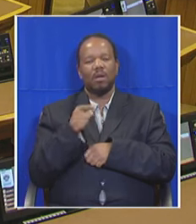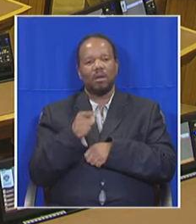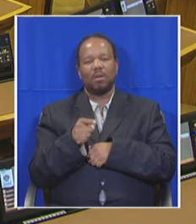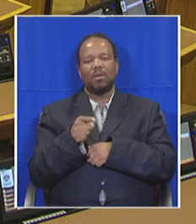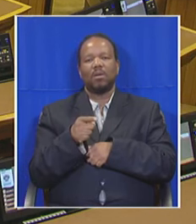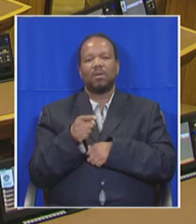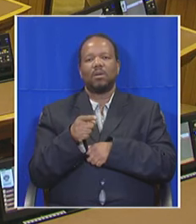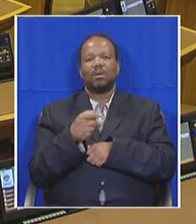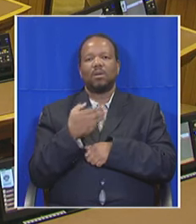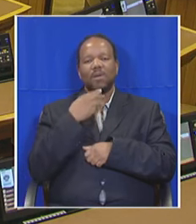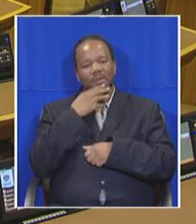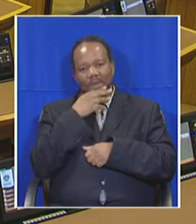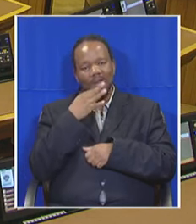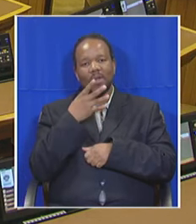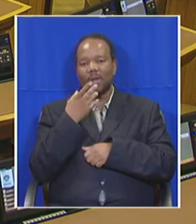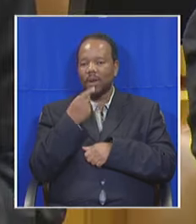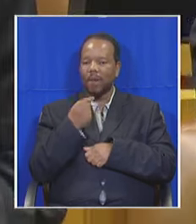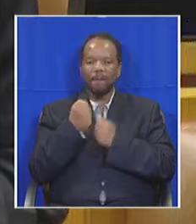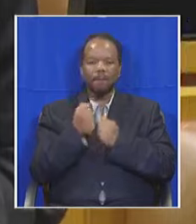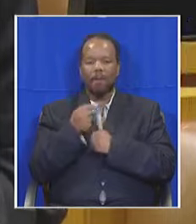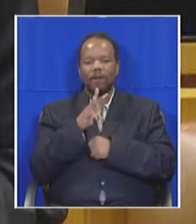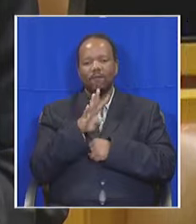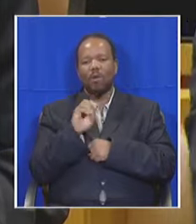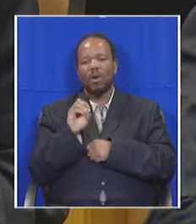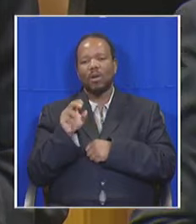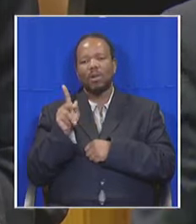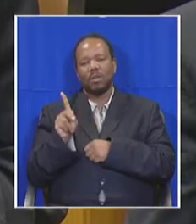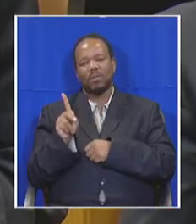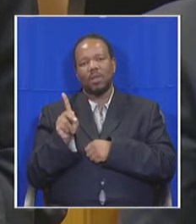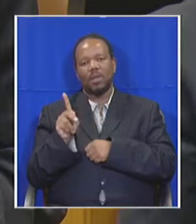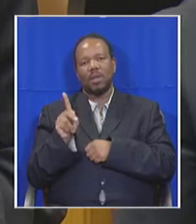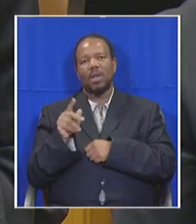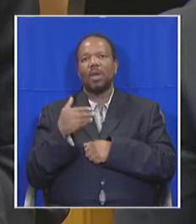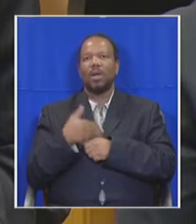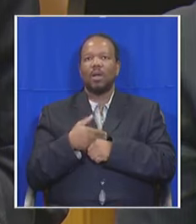who holds the 400-meter world record broke the two-year-old mark of